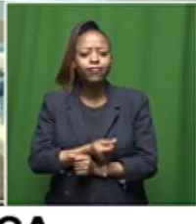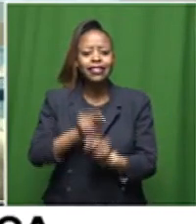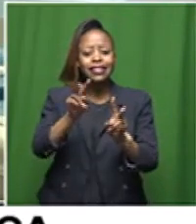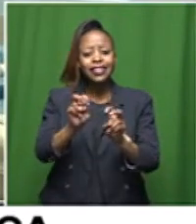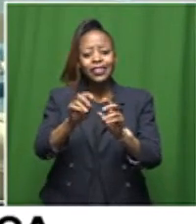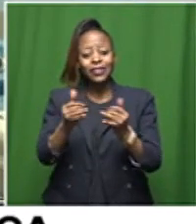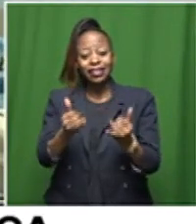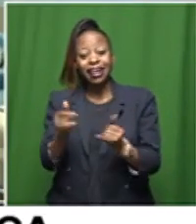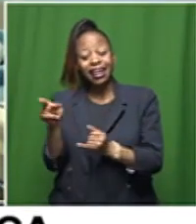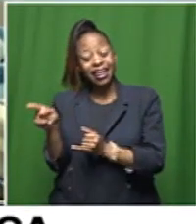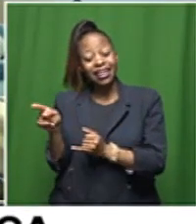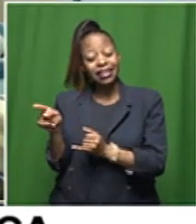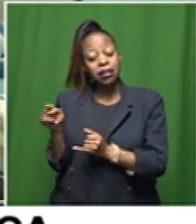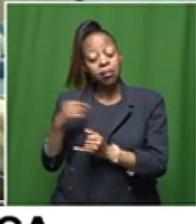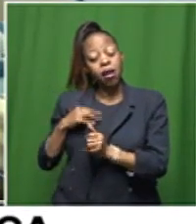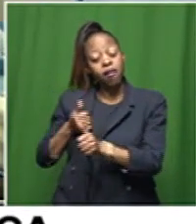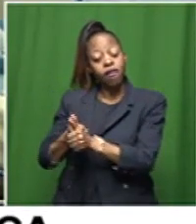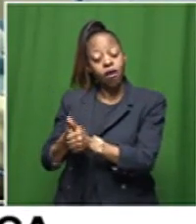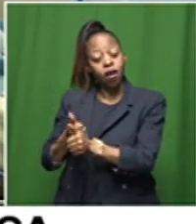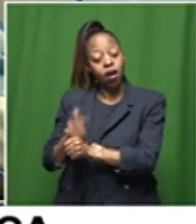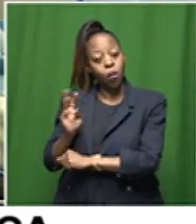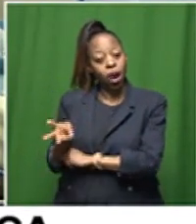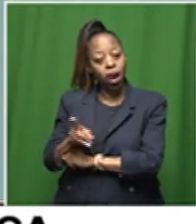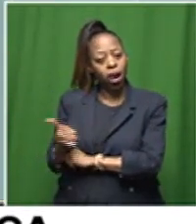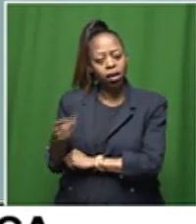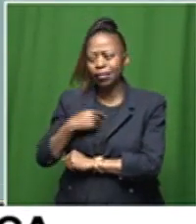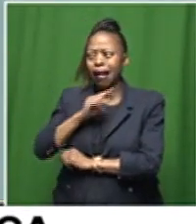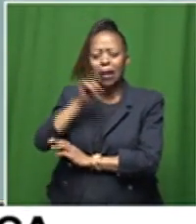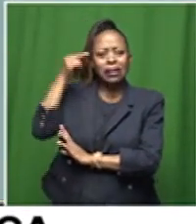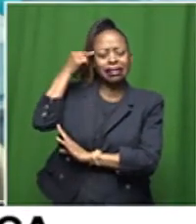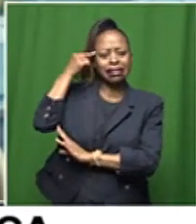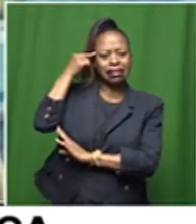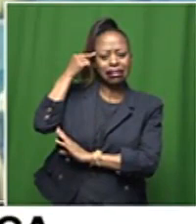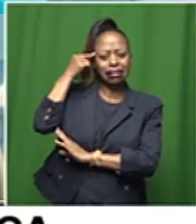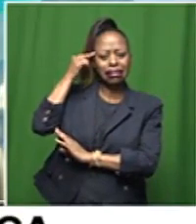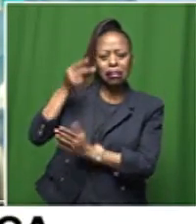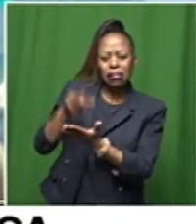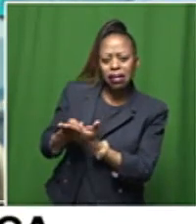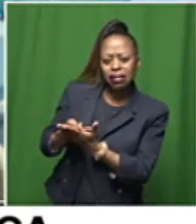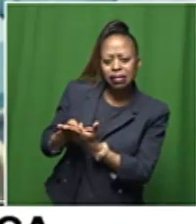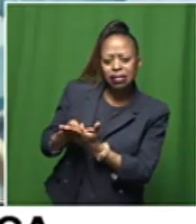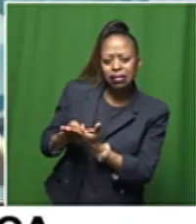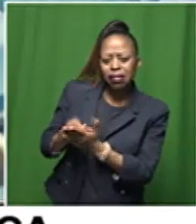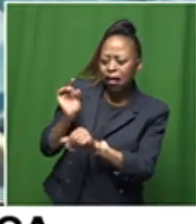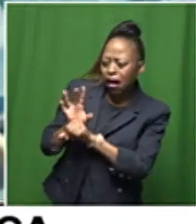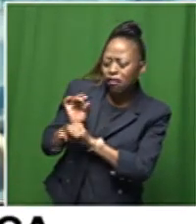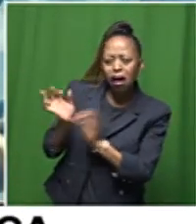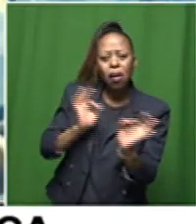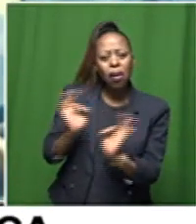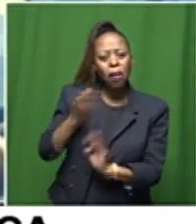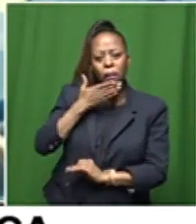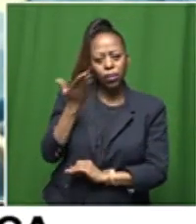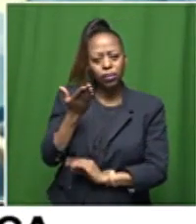were dealing with here, which I'm going to be following up, I don't think the patient was correctly advised.